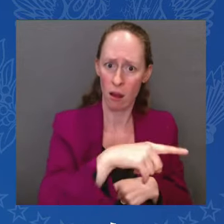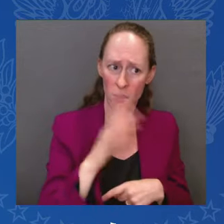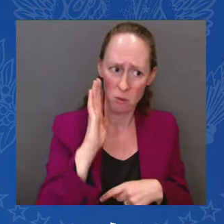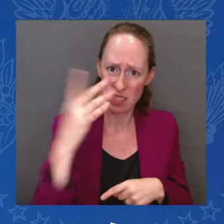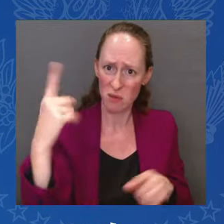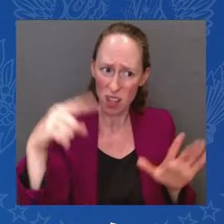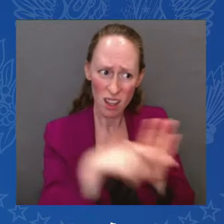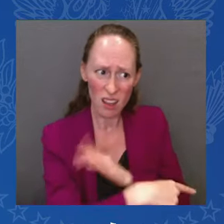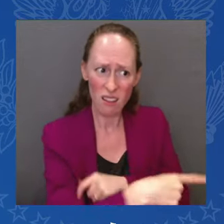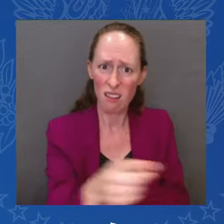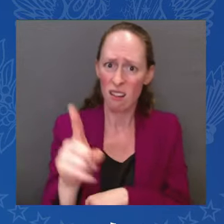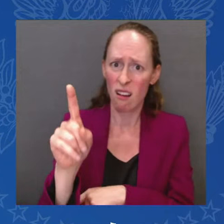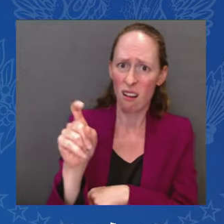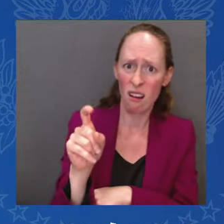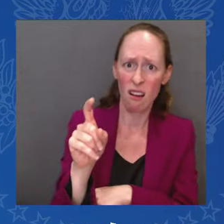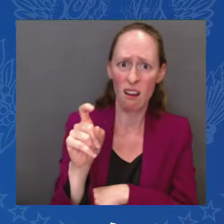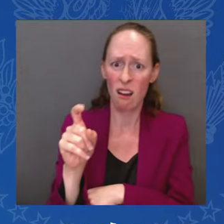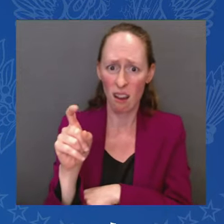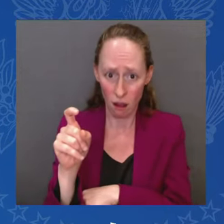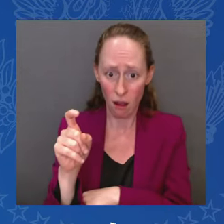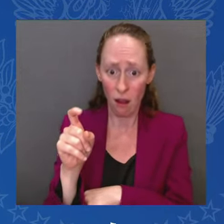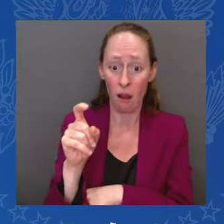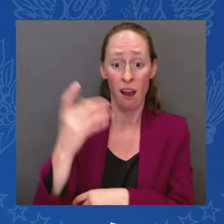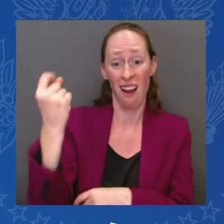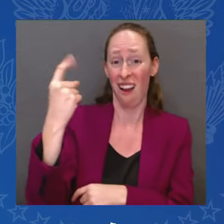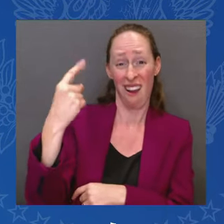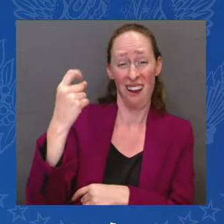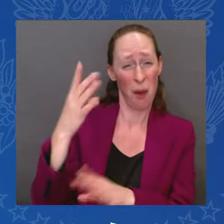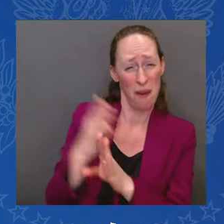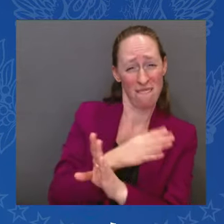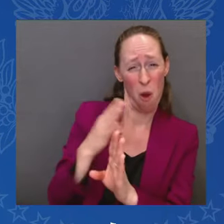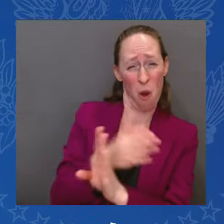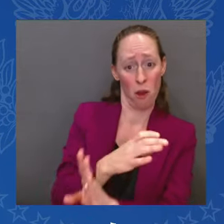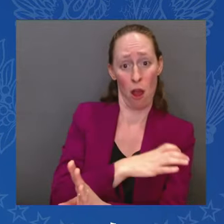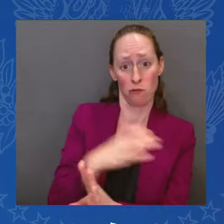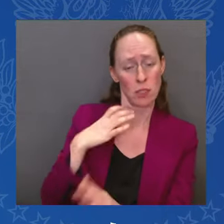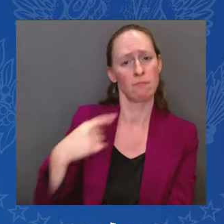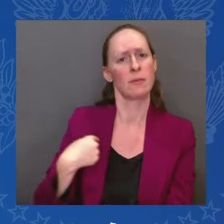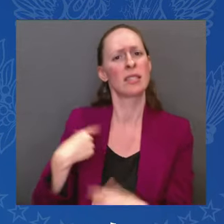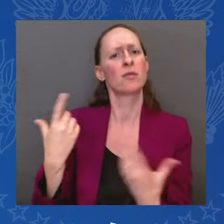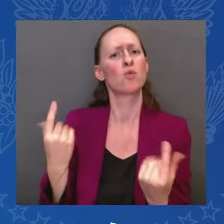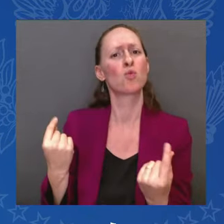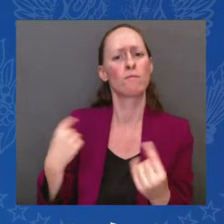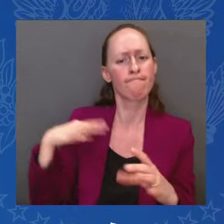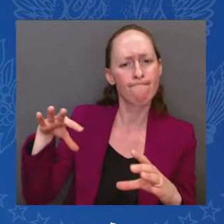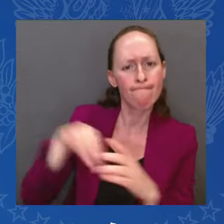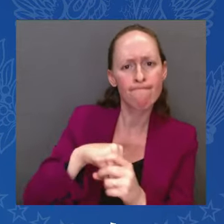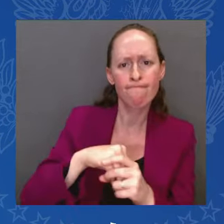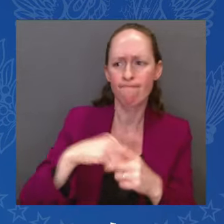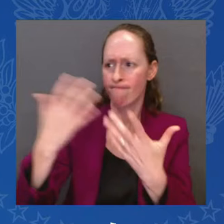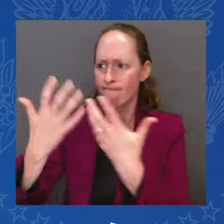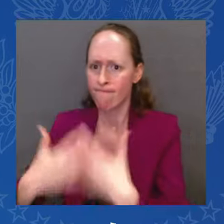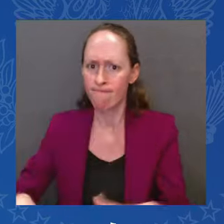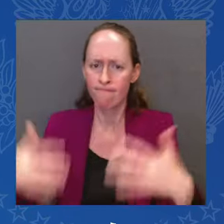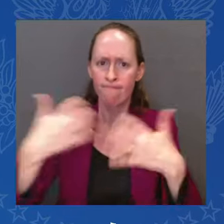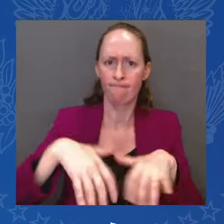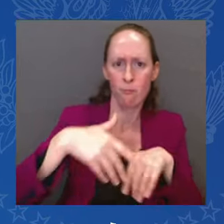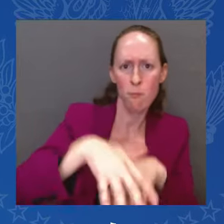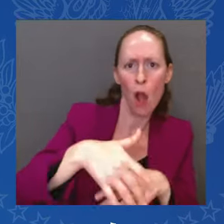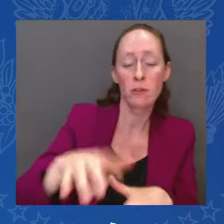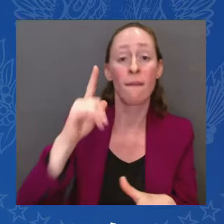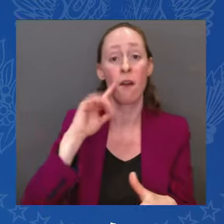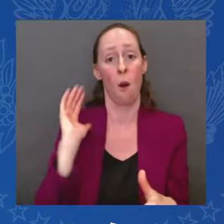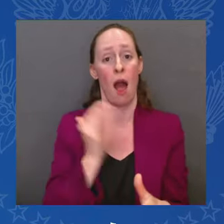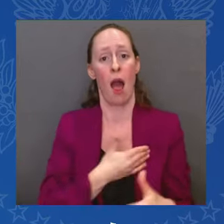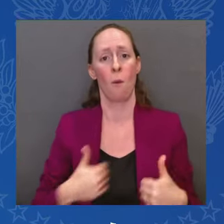I was elected to Congress, I served as the National Organizing Director for March for Our Lives, a movement that inspired young people across the nation to